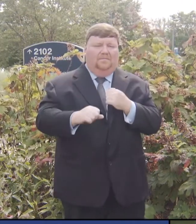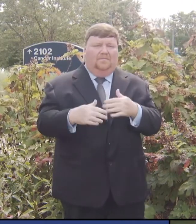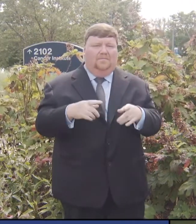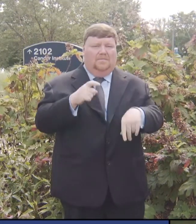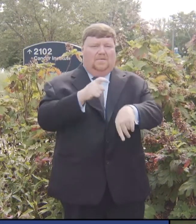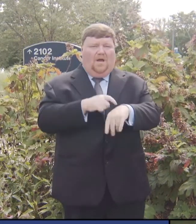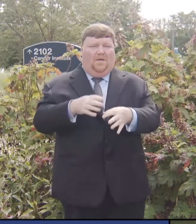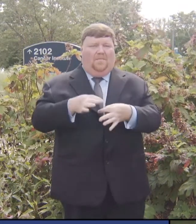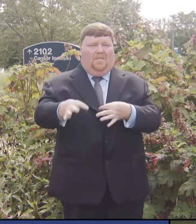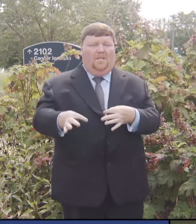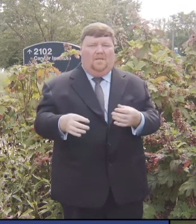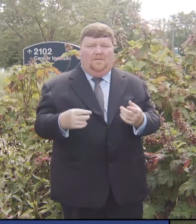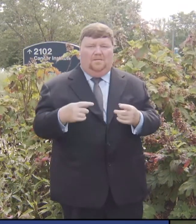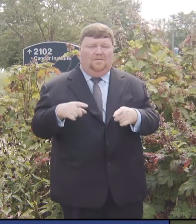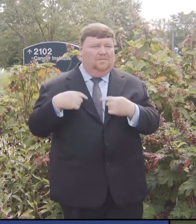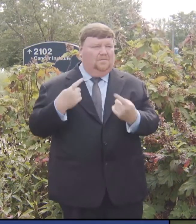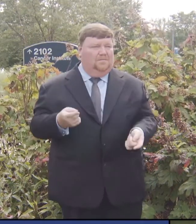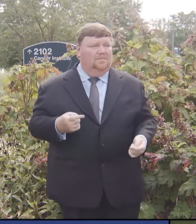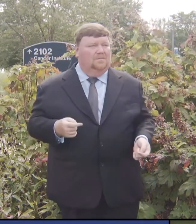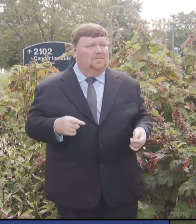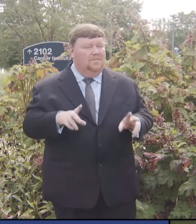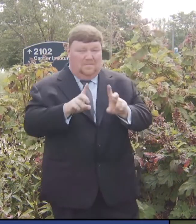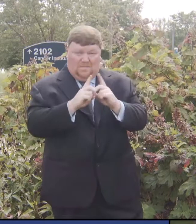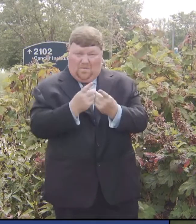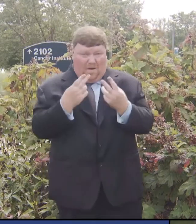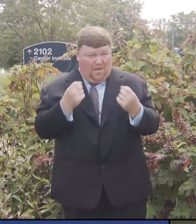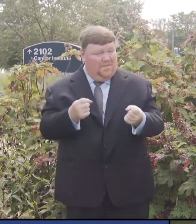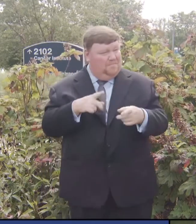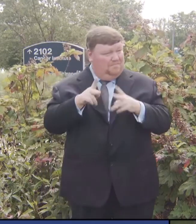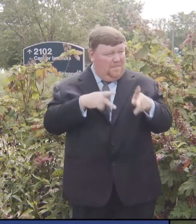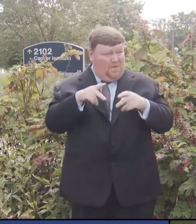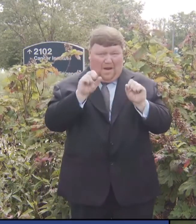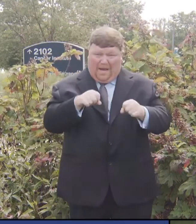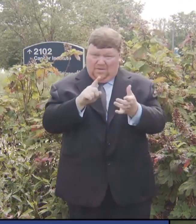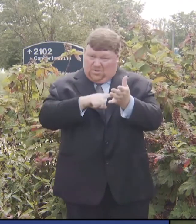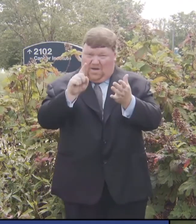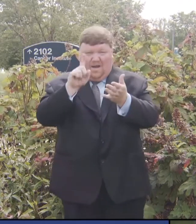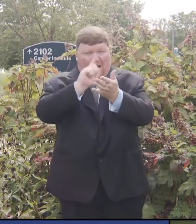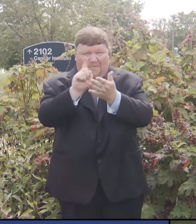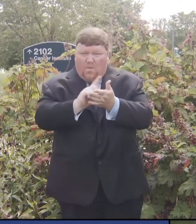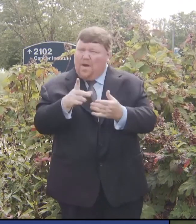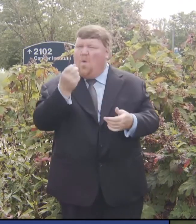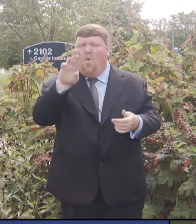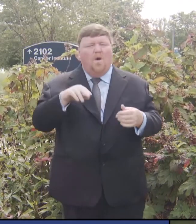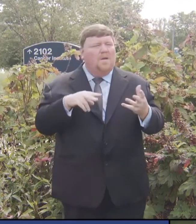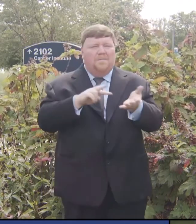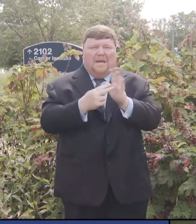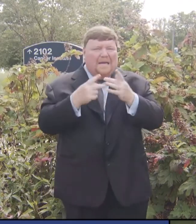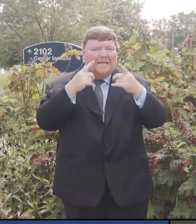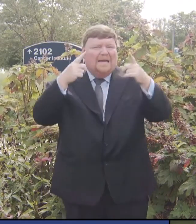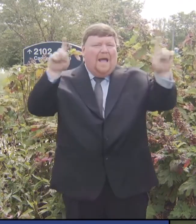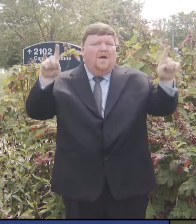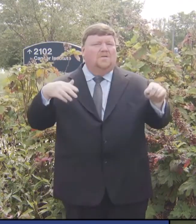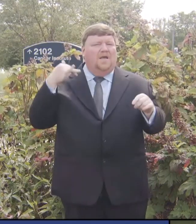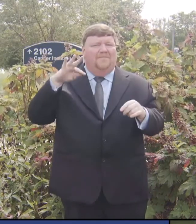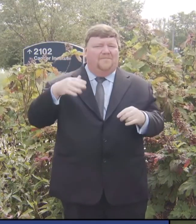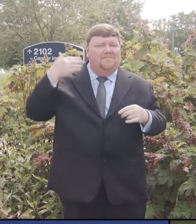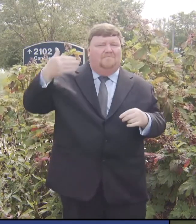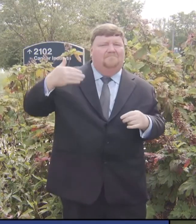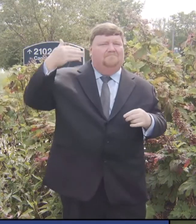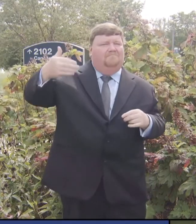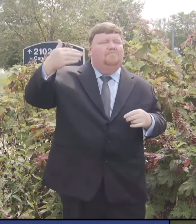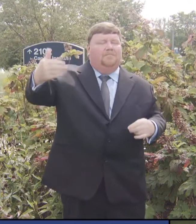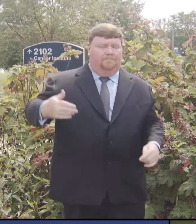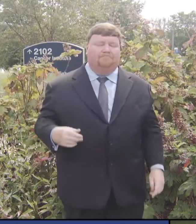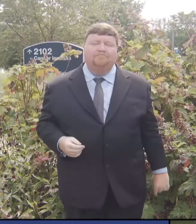update on the Pennsylvania Department of Health website? Can people be checking this regularly, or will you all be kind of announcing it as it comes